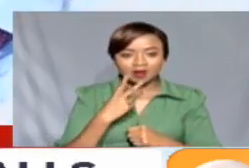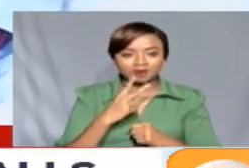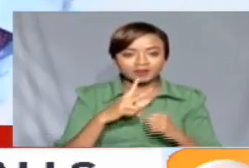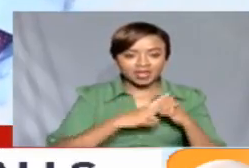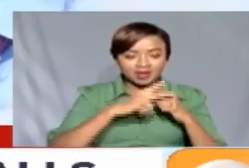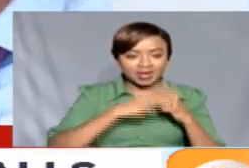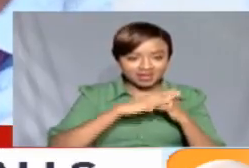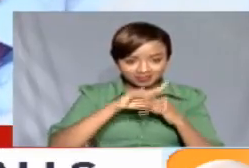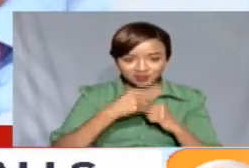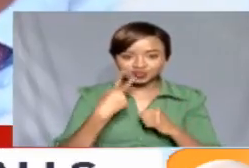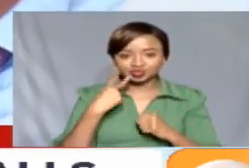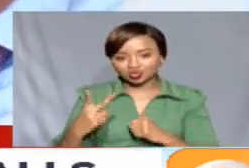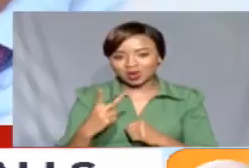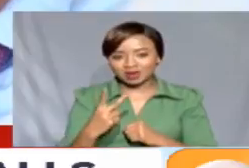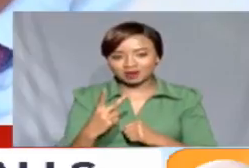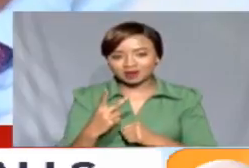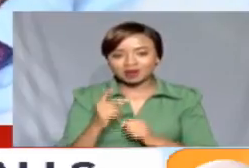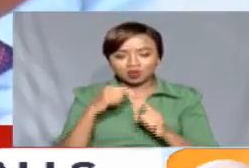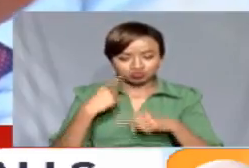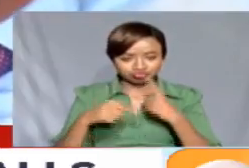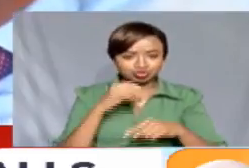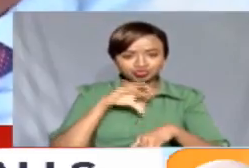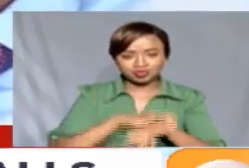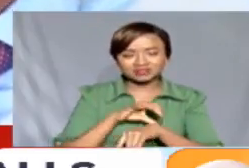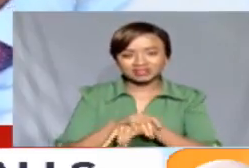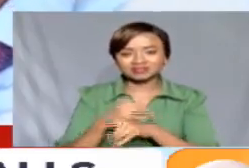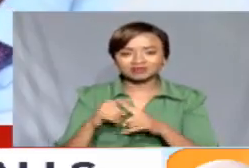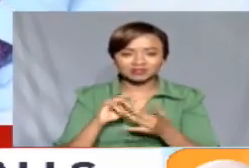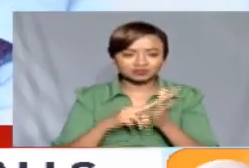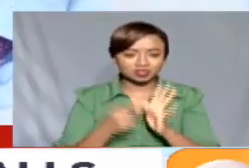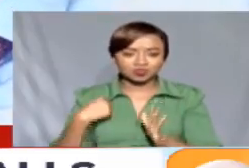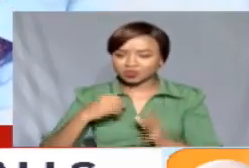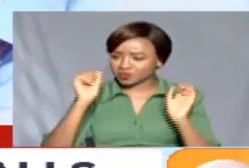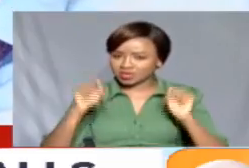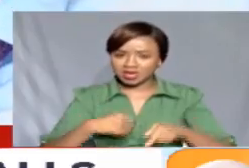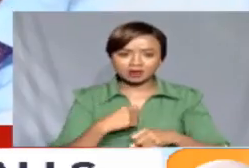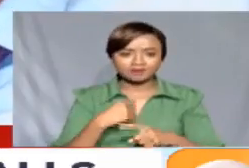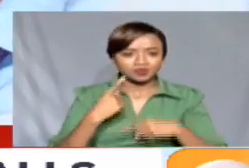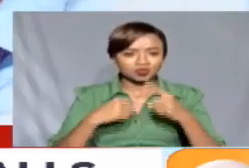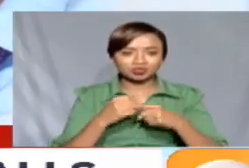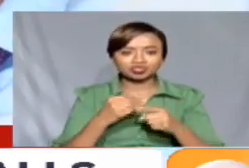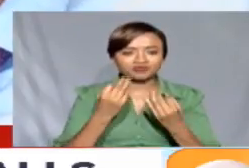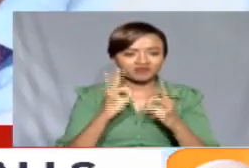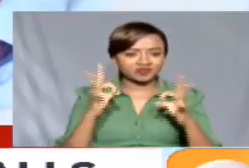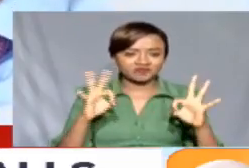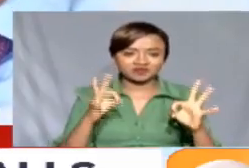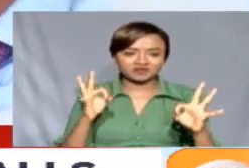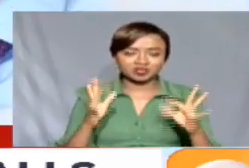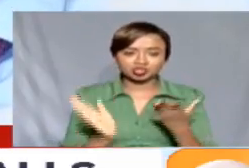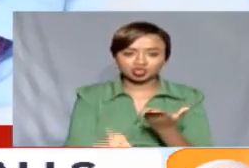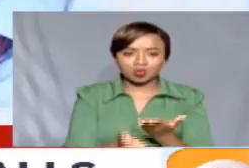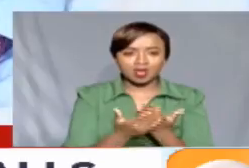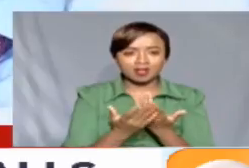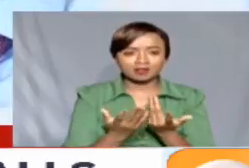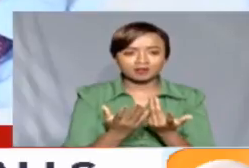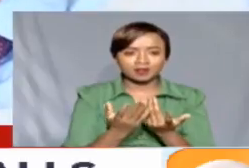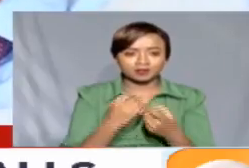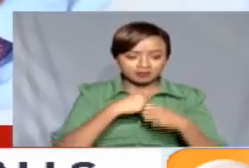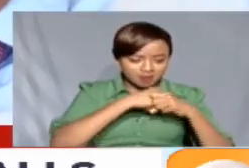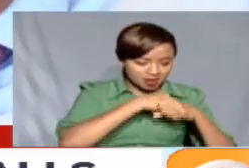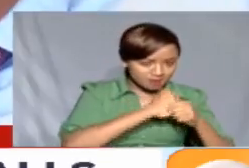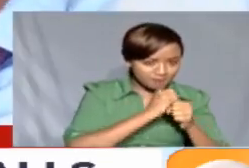until we get rid of this COVID-19, and we will do it free of charge. We don't want any charge to run the to make the